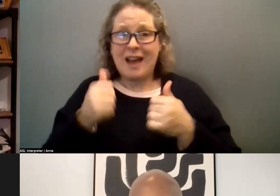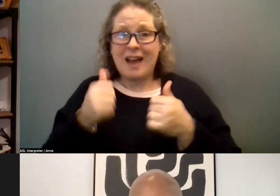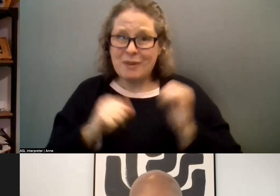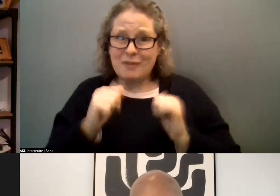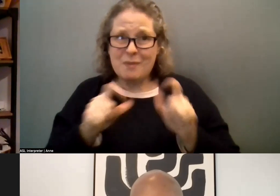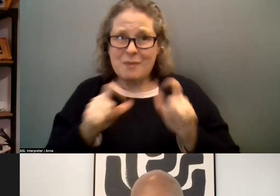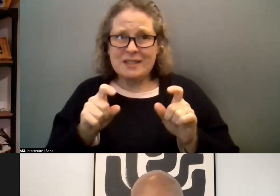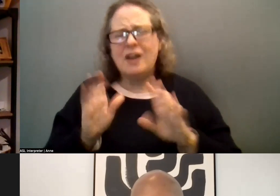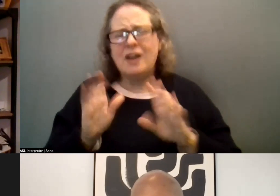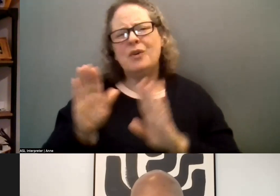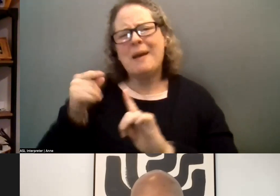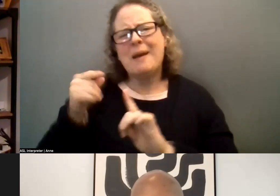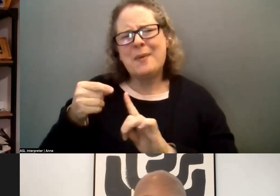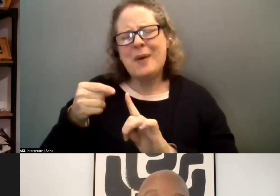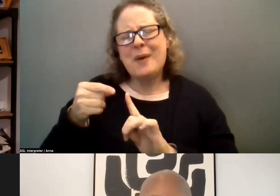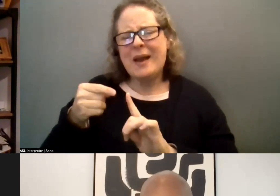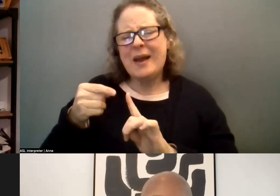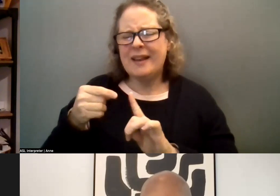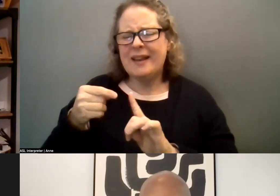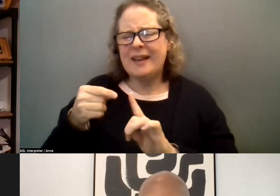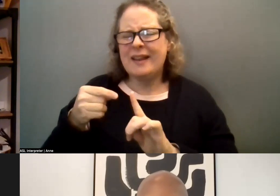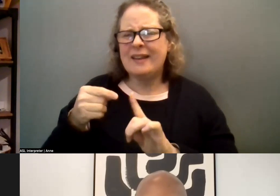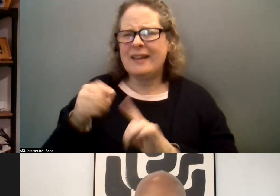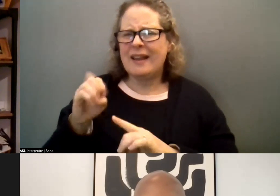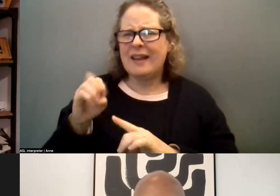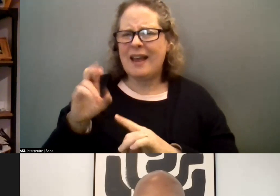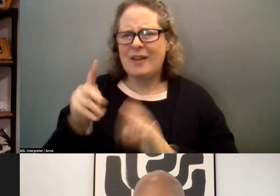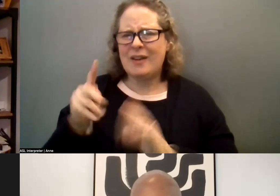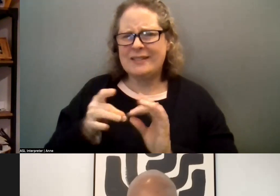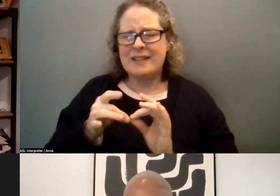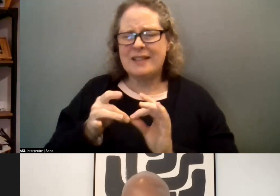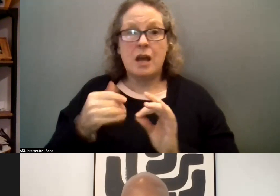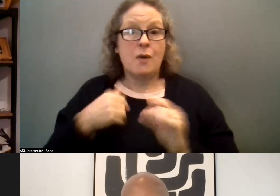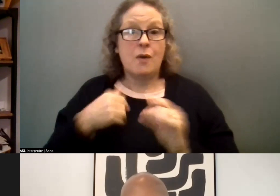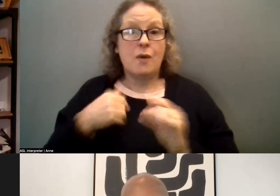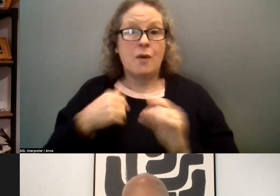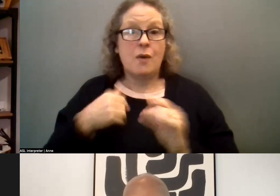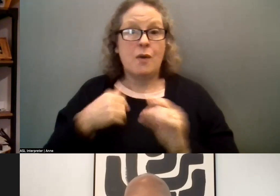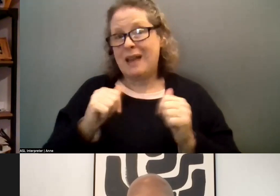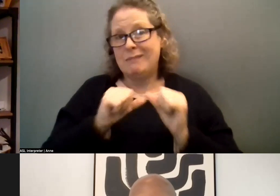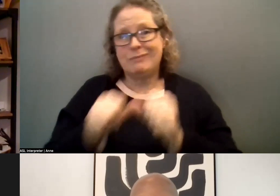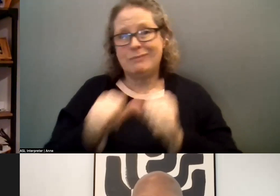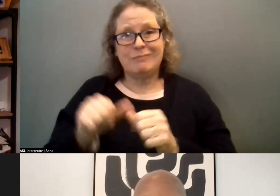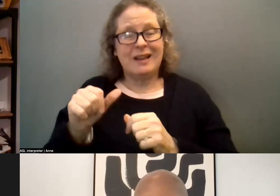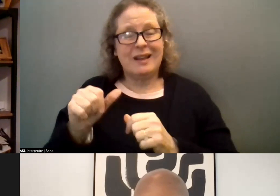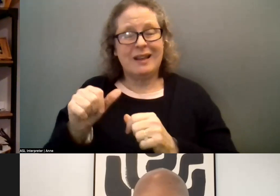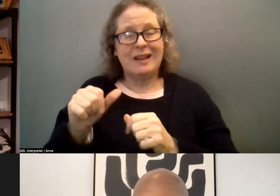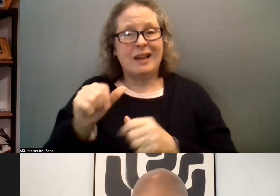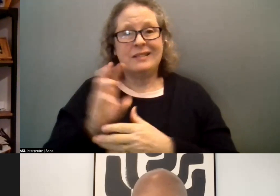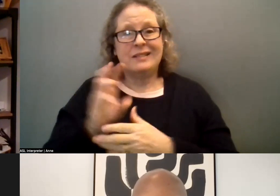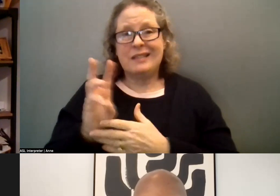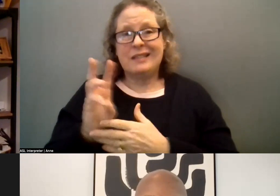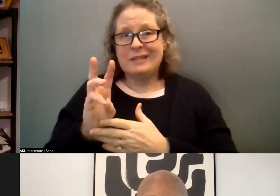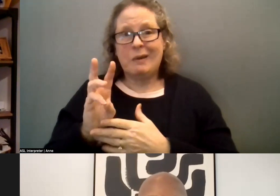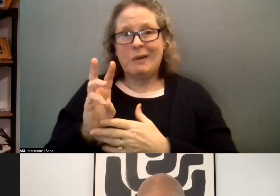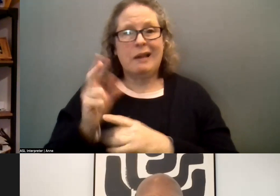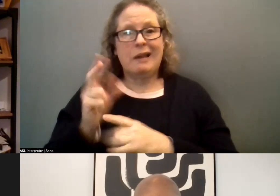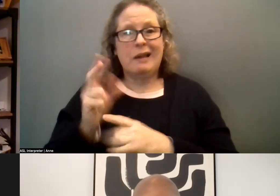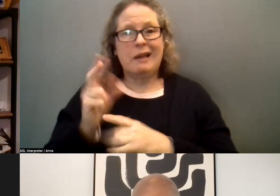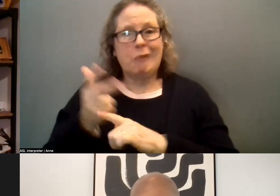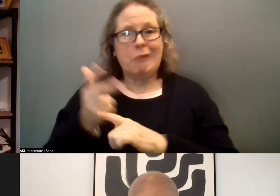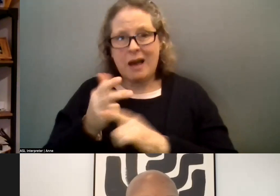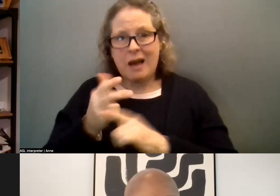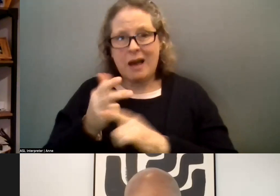theater where we have a play that's running for 6 weeks to 3 months, advantage there is that we have word of audience to build upon about